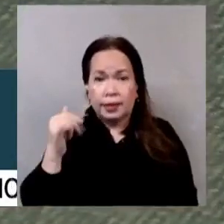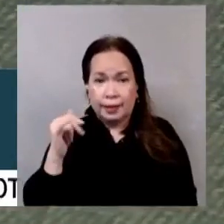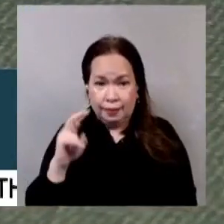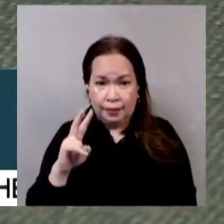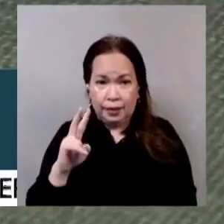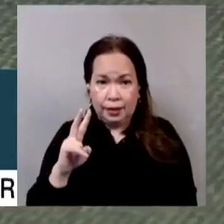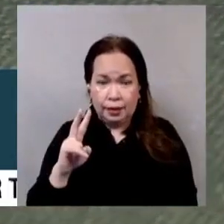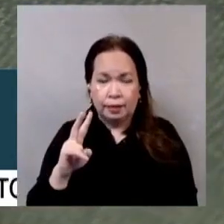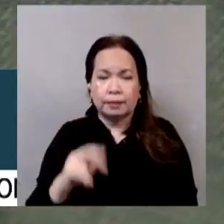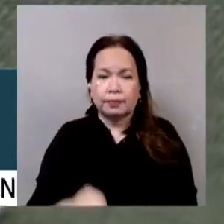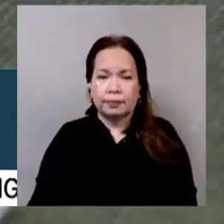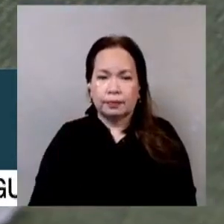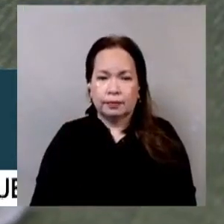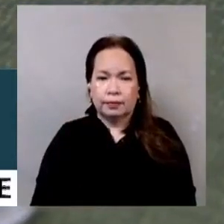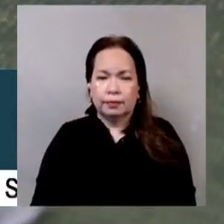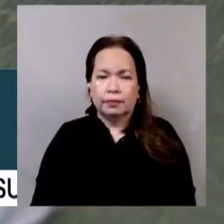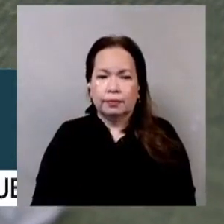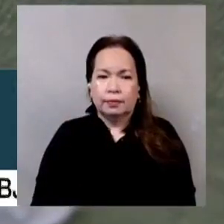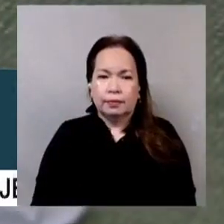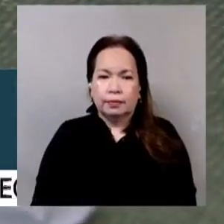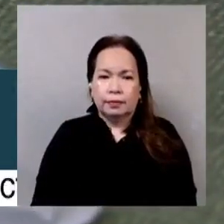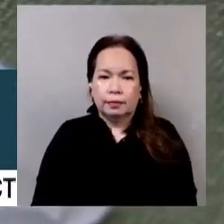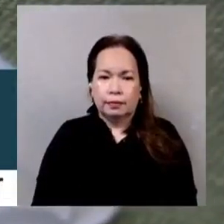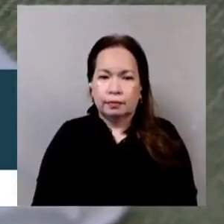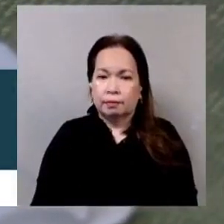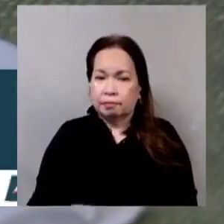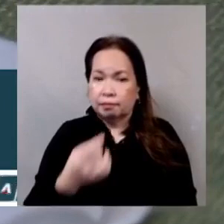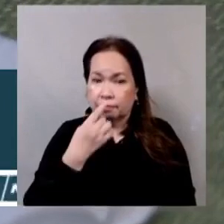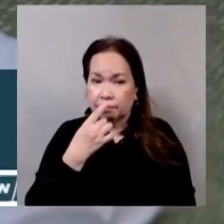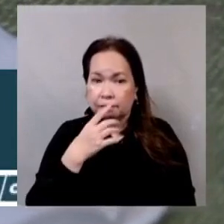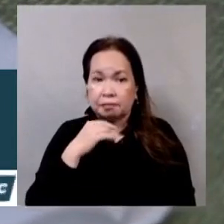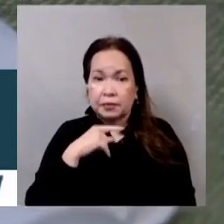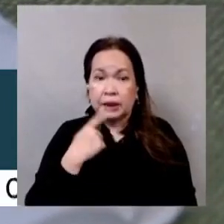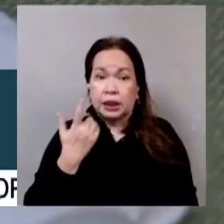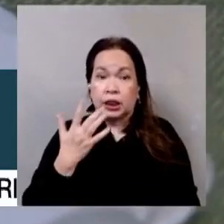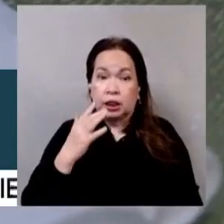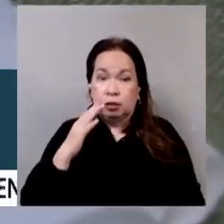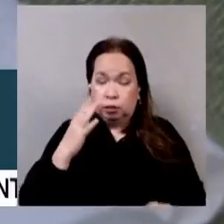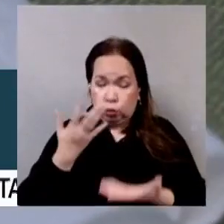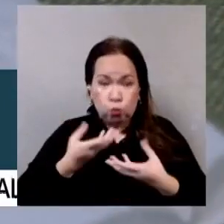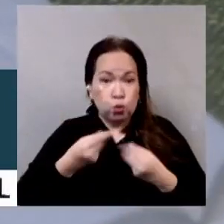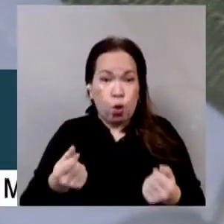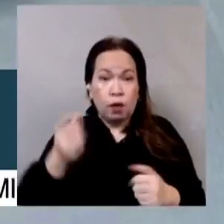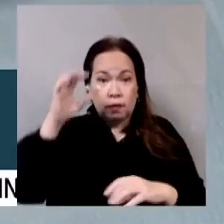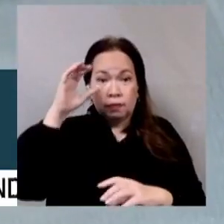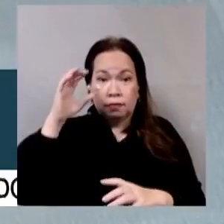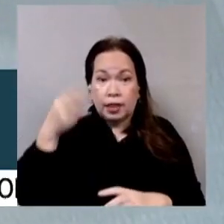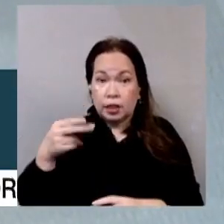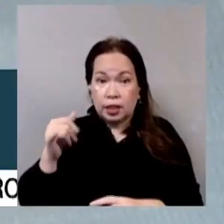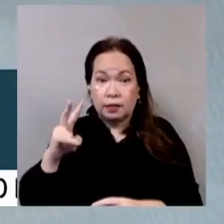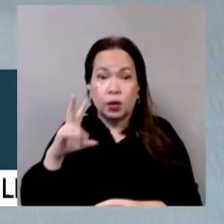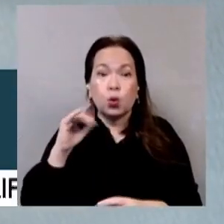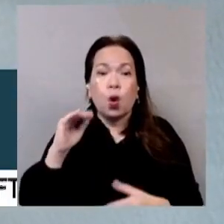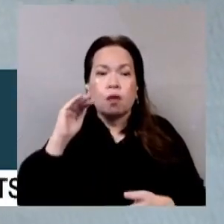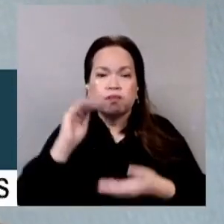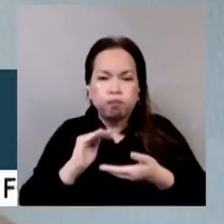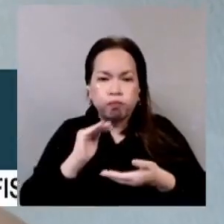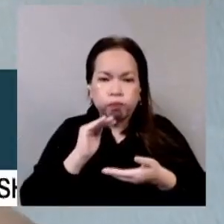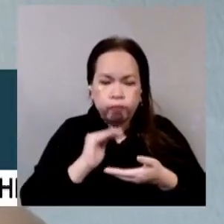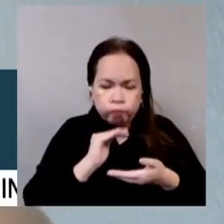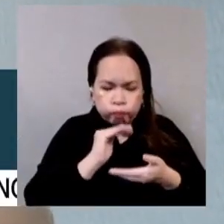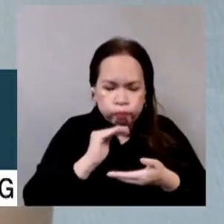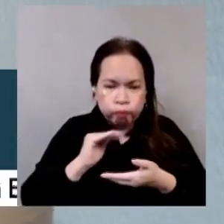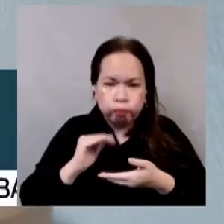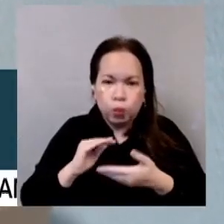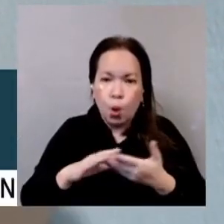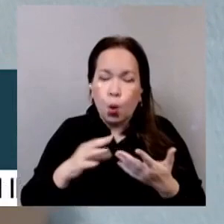immunodeficiency virus, or HIV. The drug does not eliminate the virus, but stops it from multiplying, allowing those living with HIV to